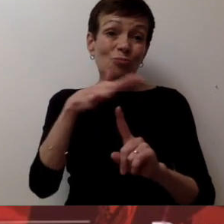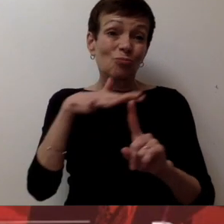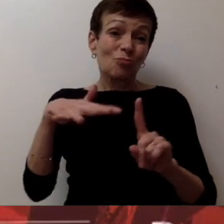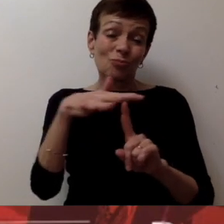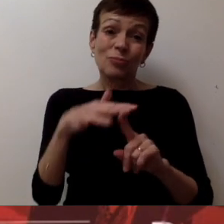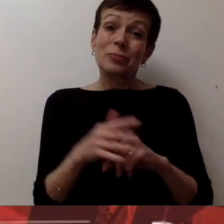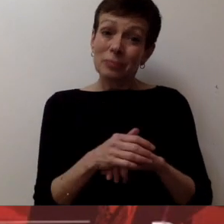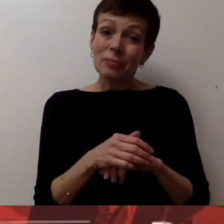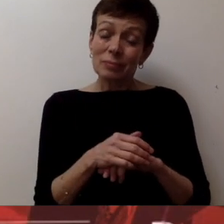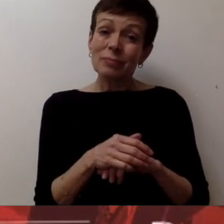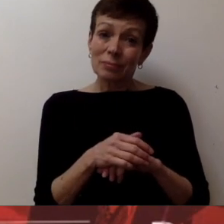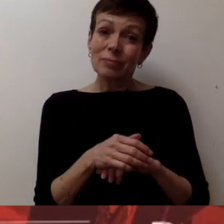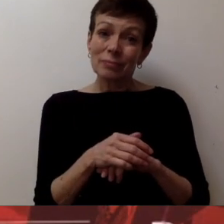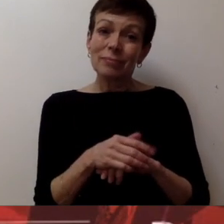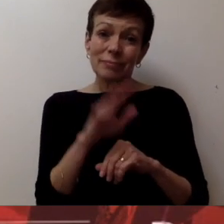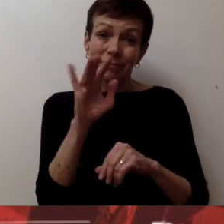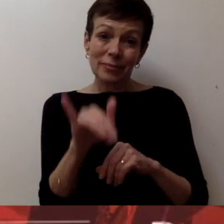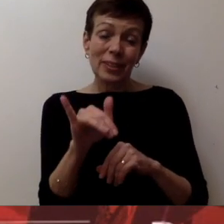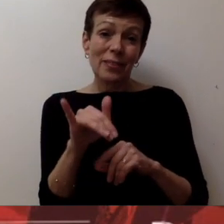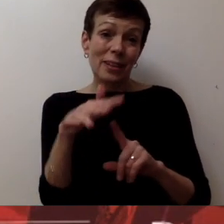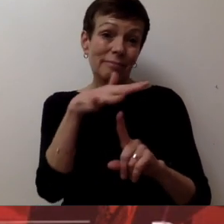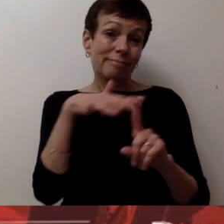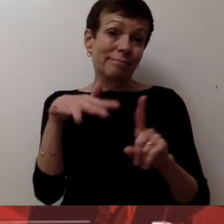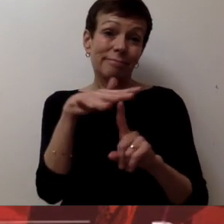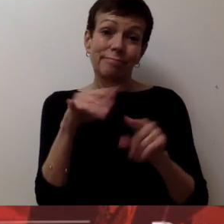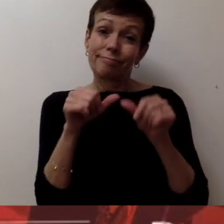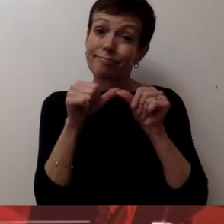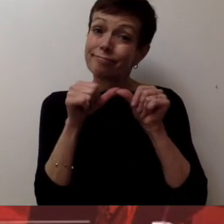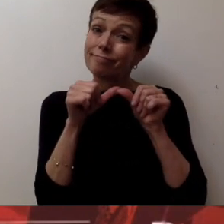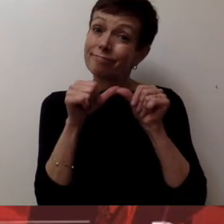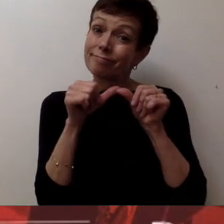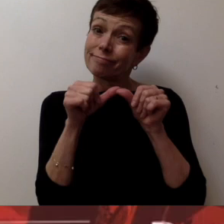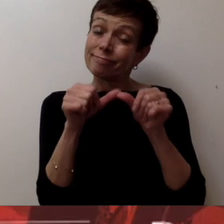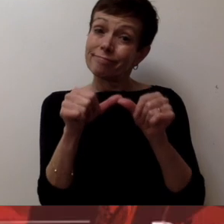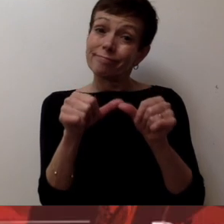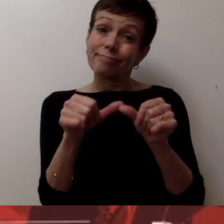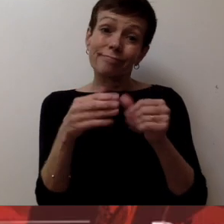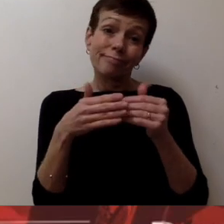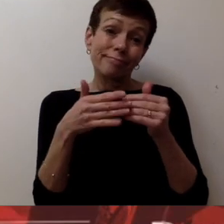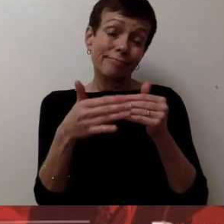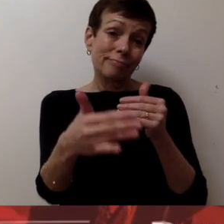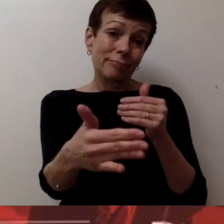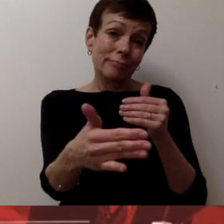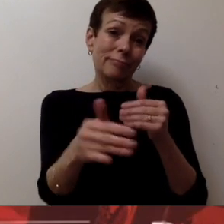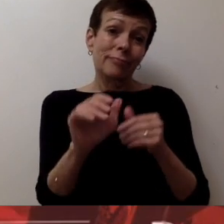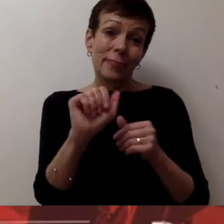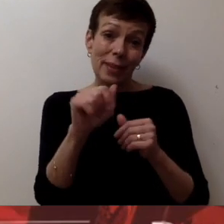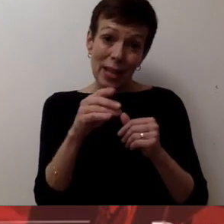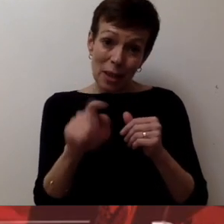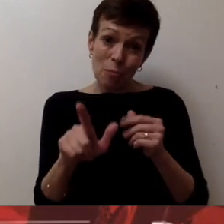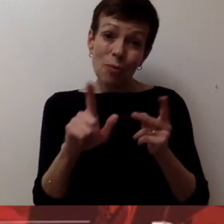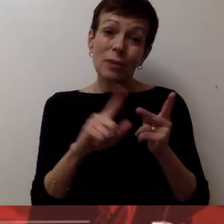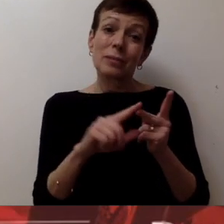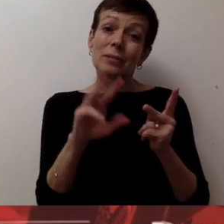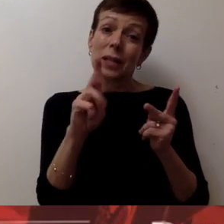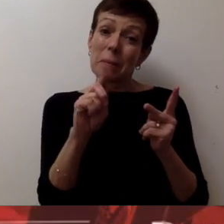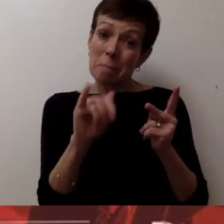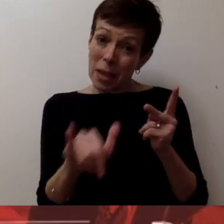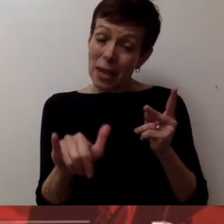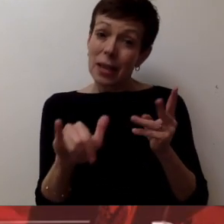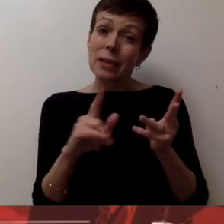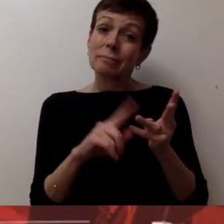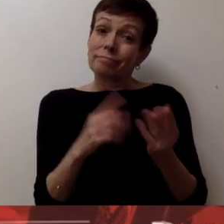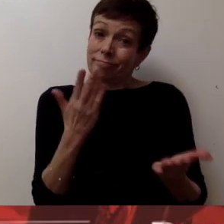and this will likely be the scenario that we find ourselves navigating through together, certainly for April, for